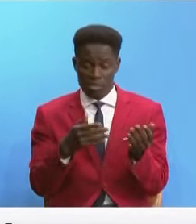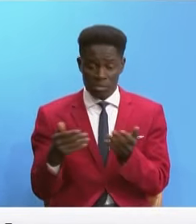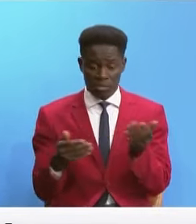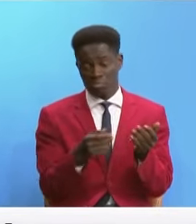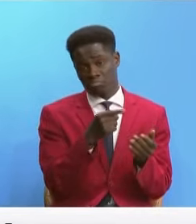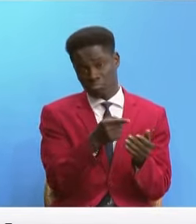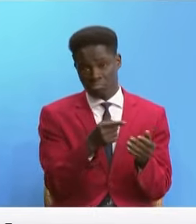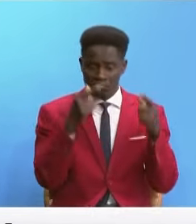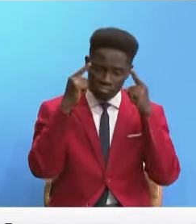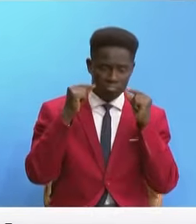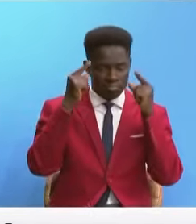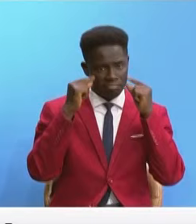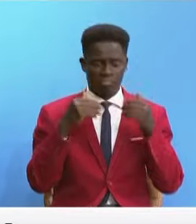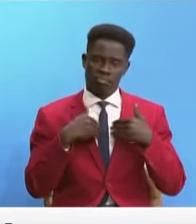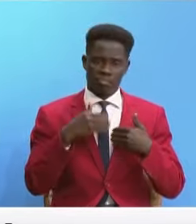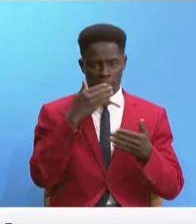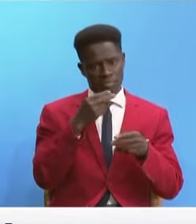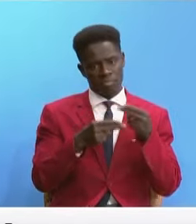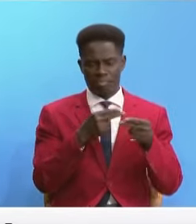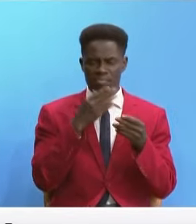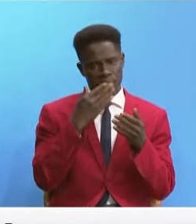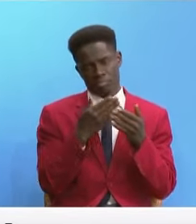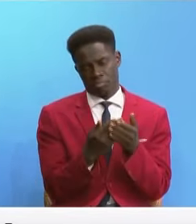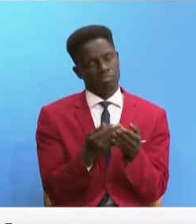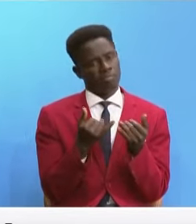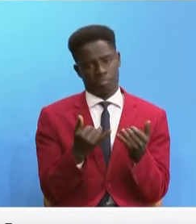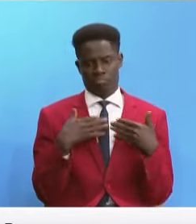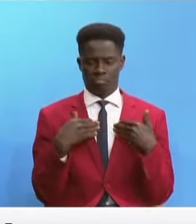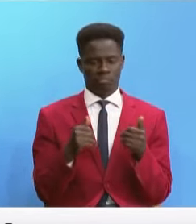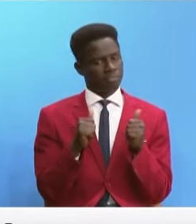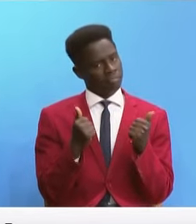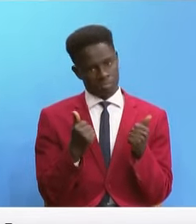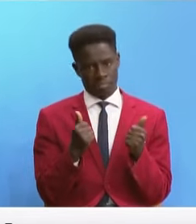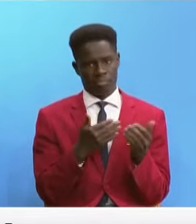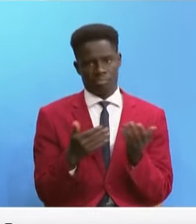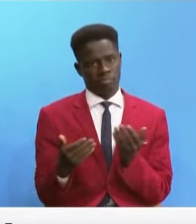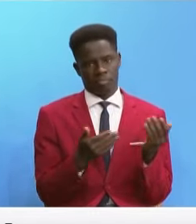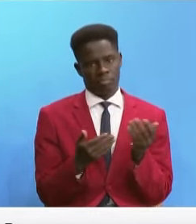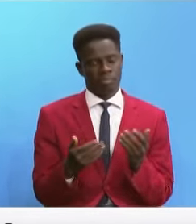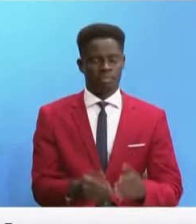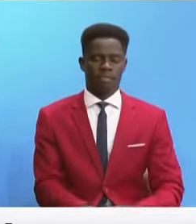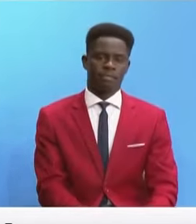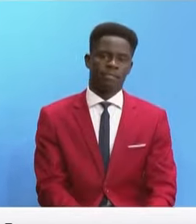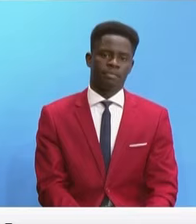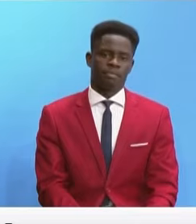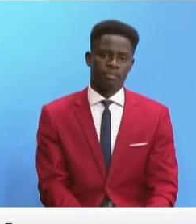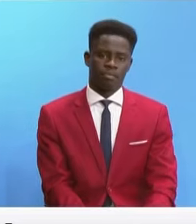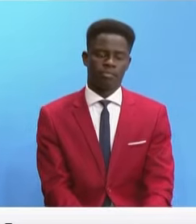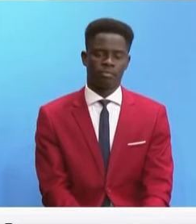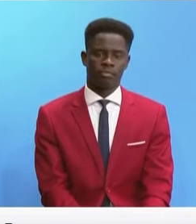July, two well-wishers came in and brought a baby. According to them, they found this